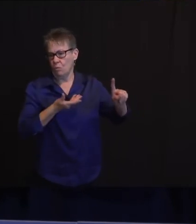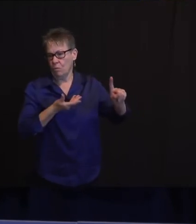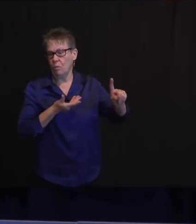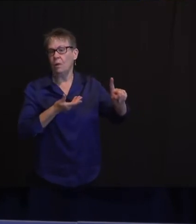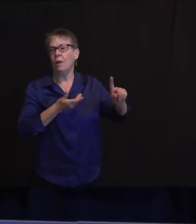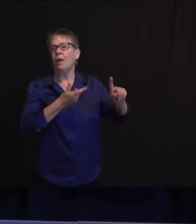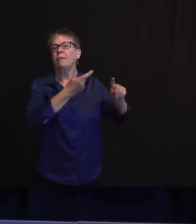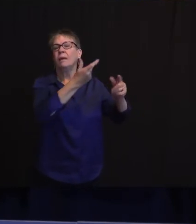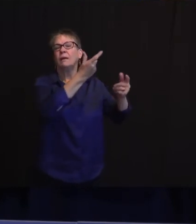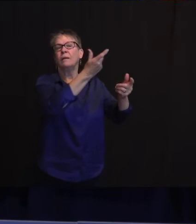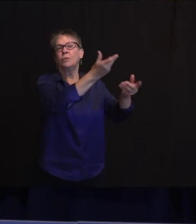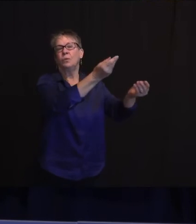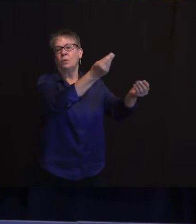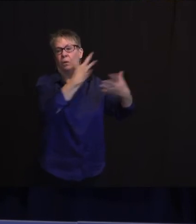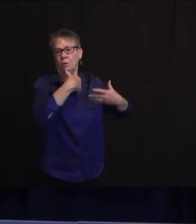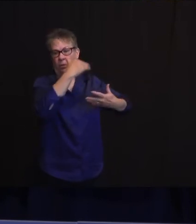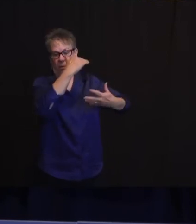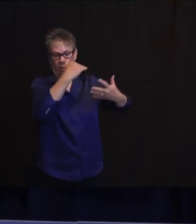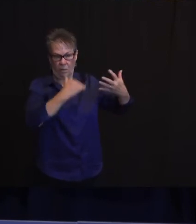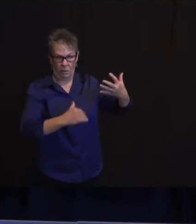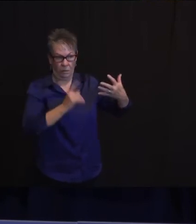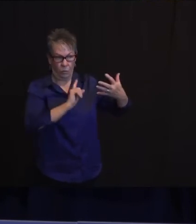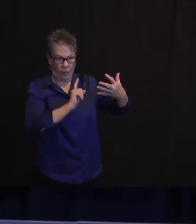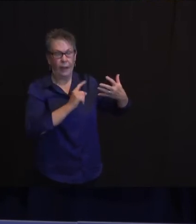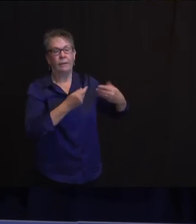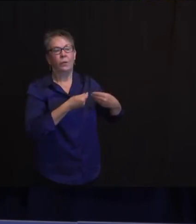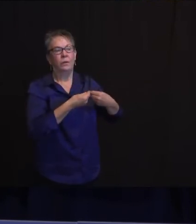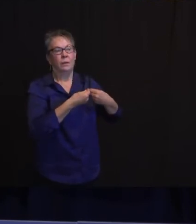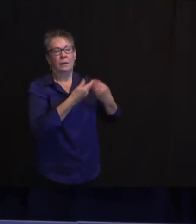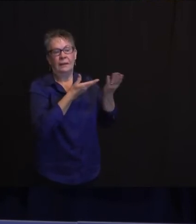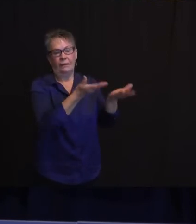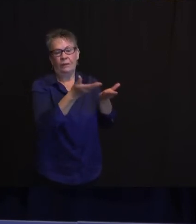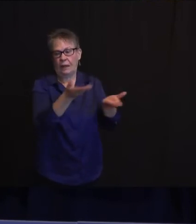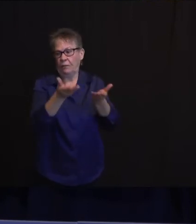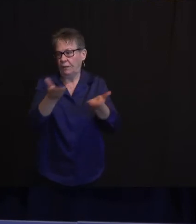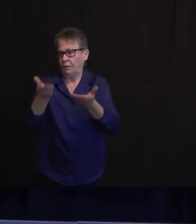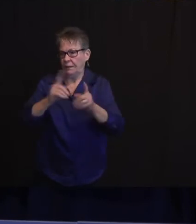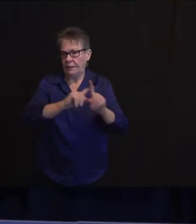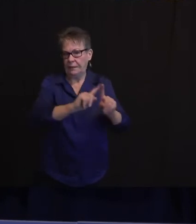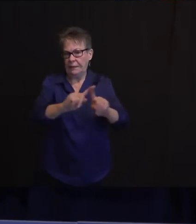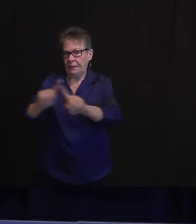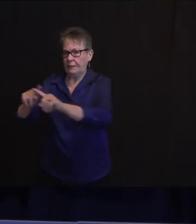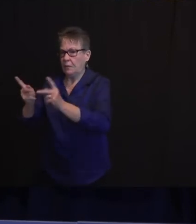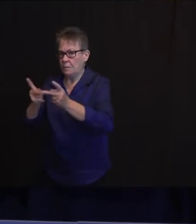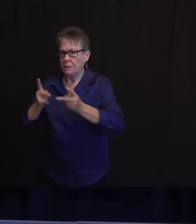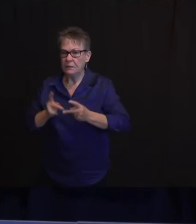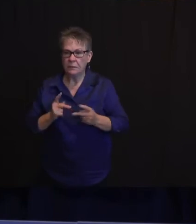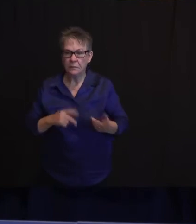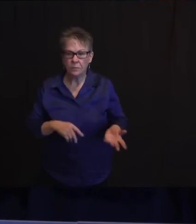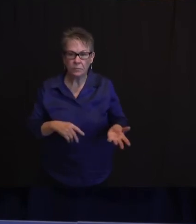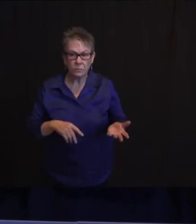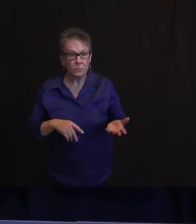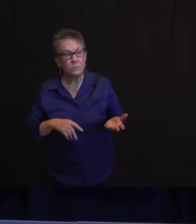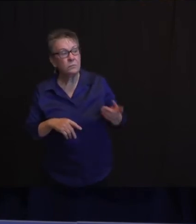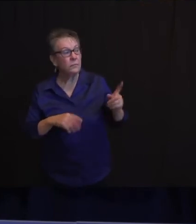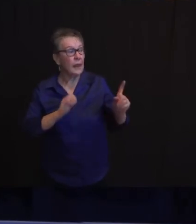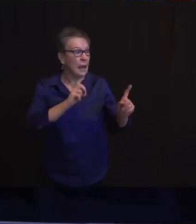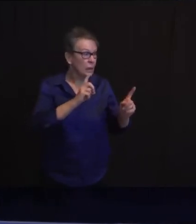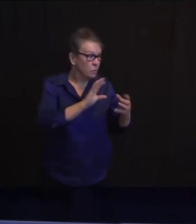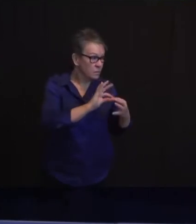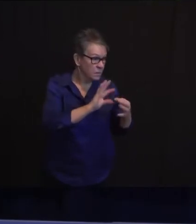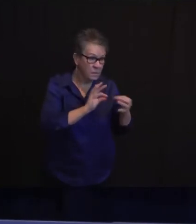it and verify the numbers. So it's a process. Ed, any wisdom on